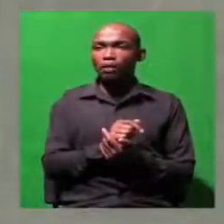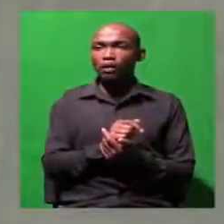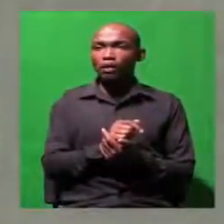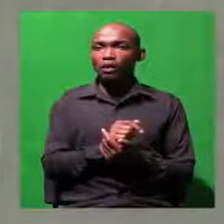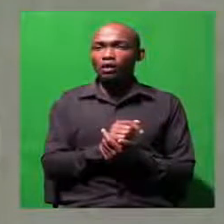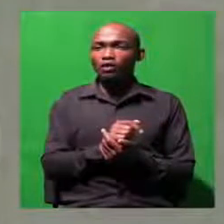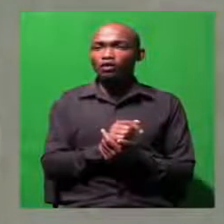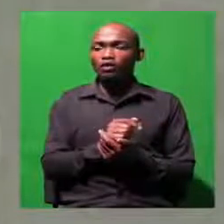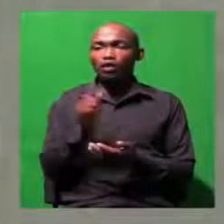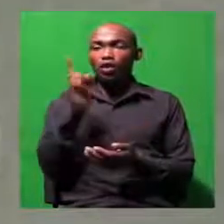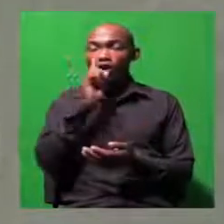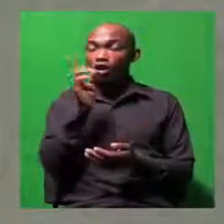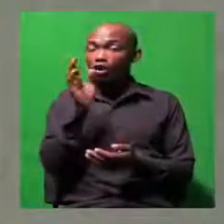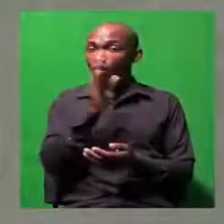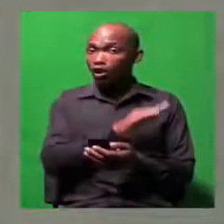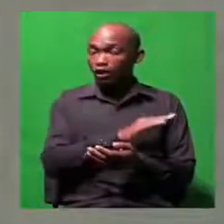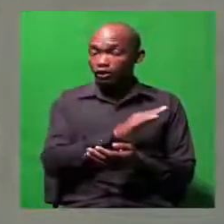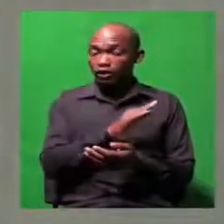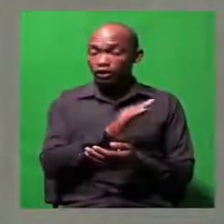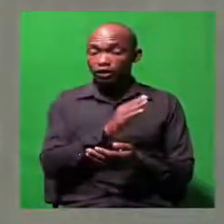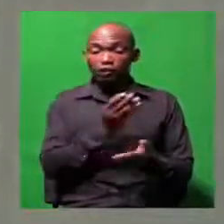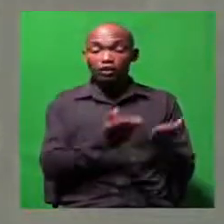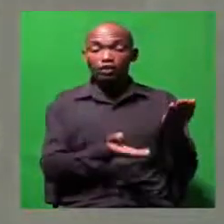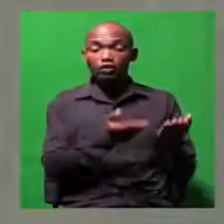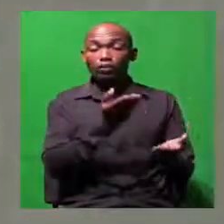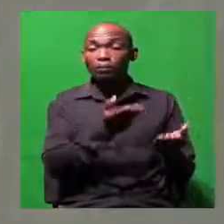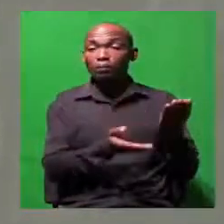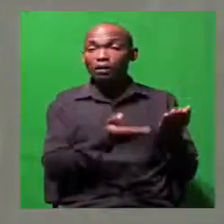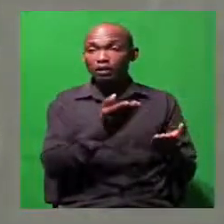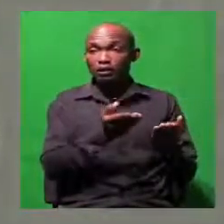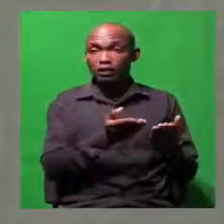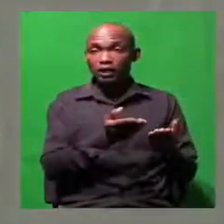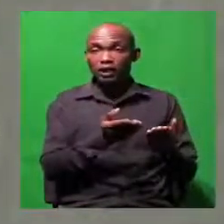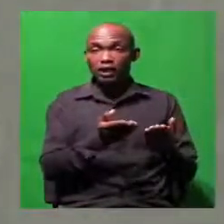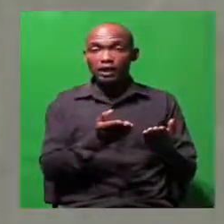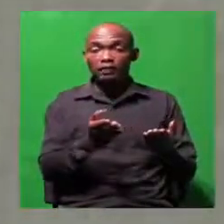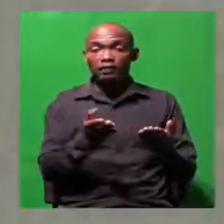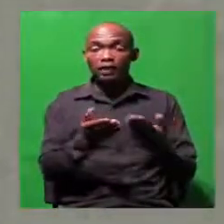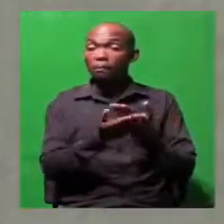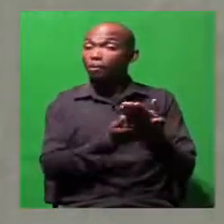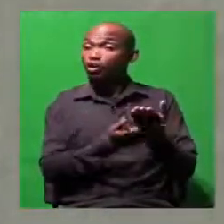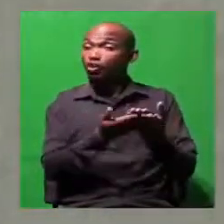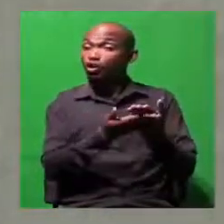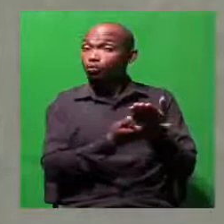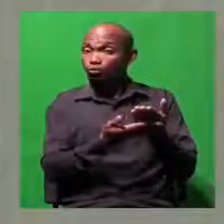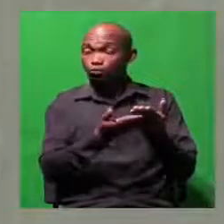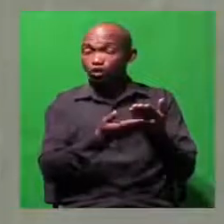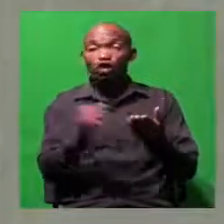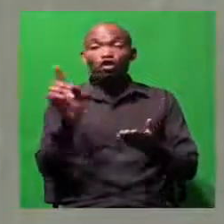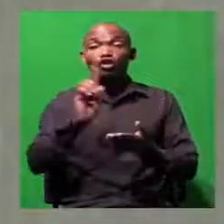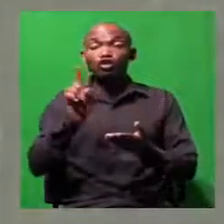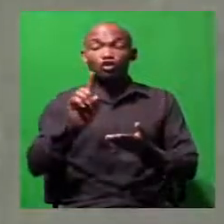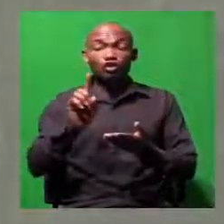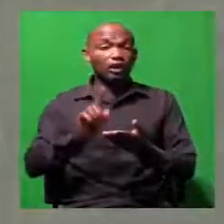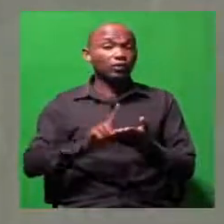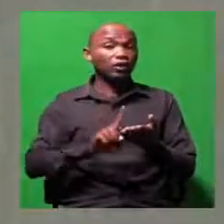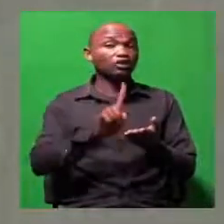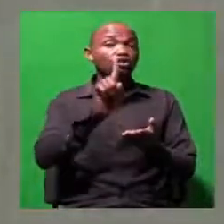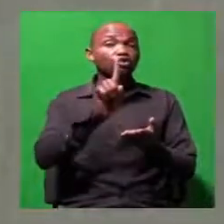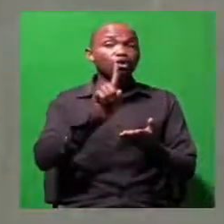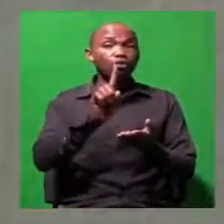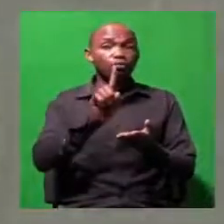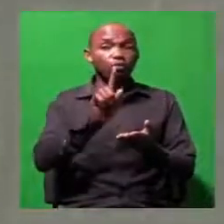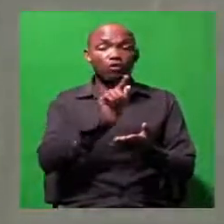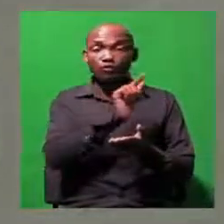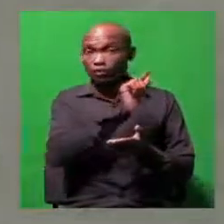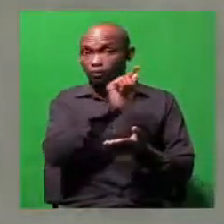meniscus. This is called as meniscus. So always we have to measure and read at the bottom of the meniscus and